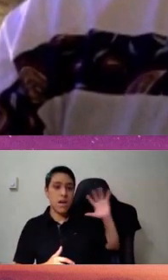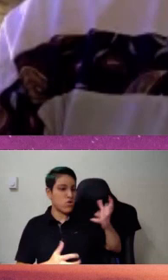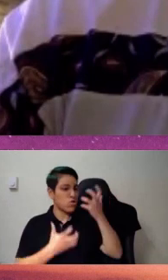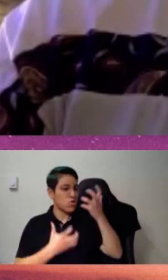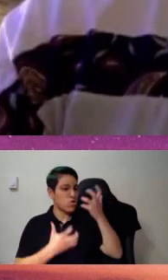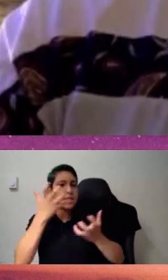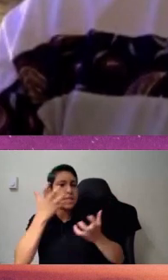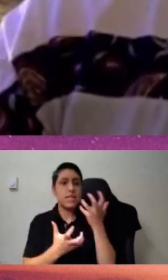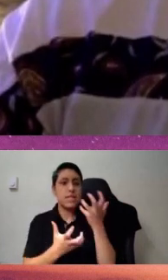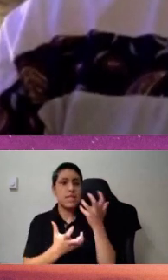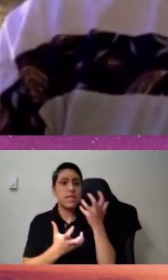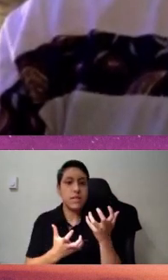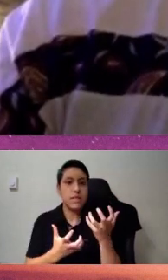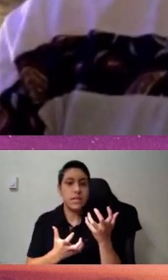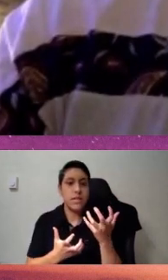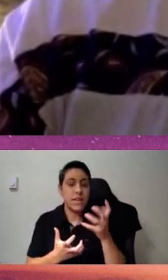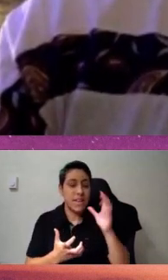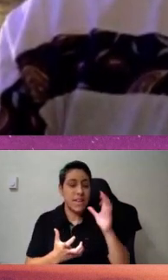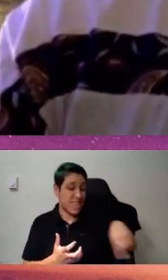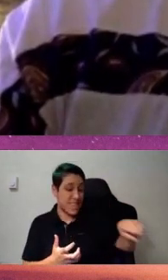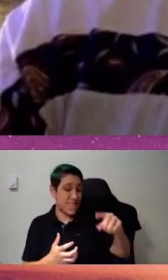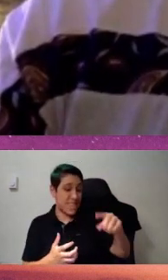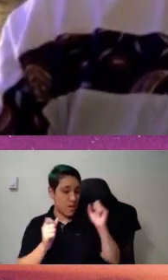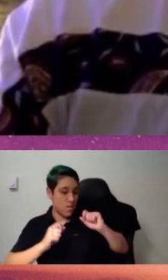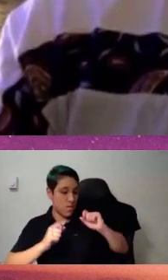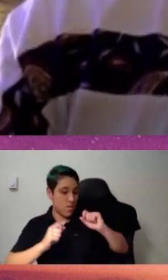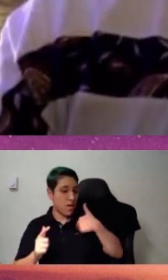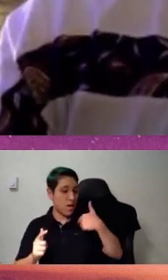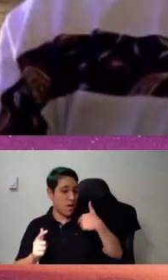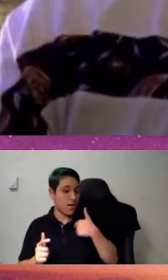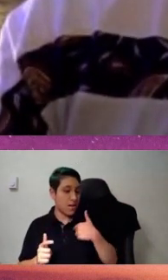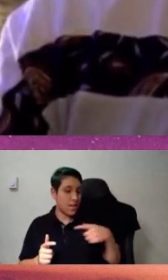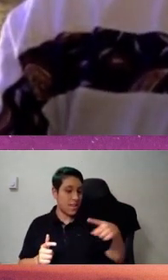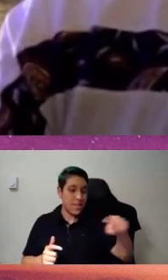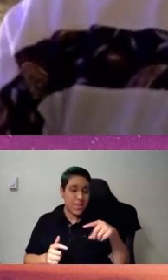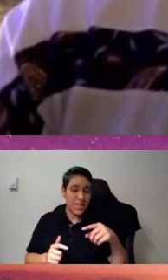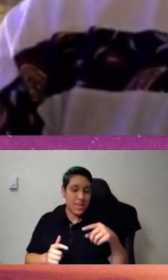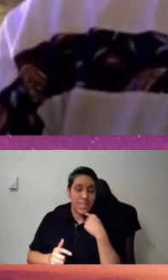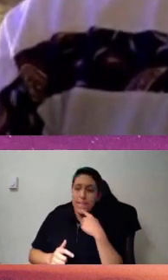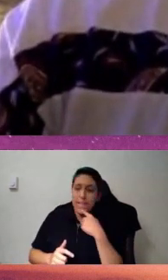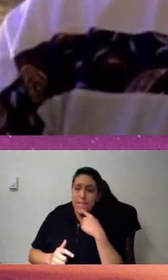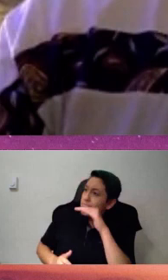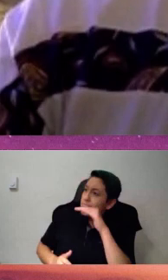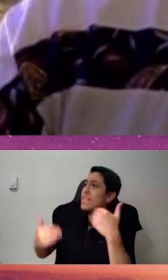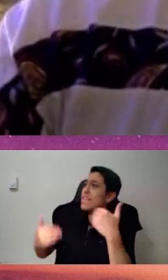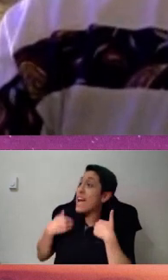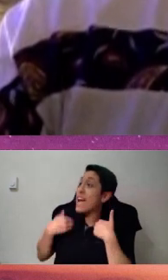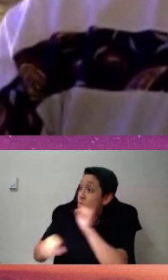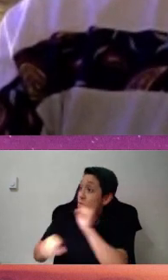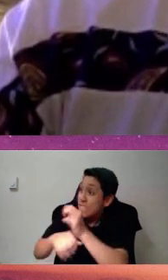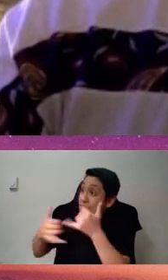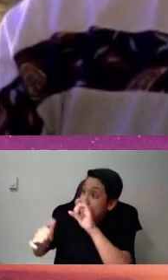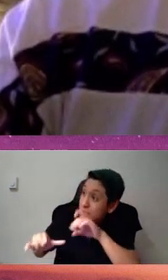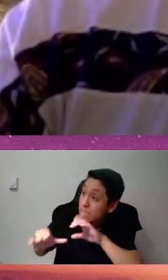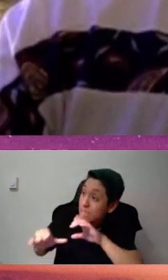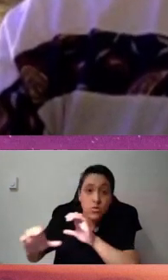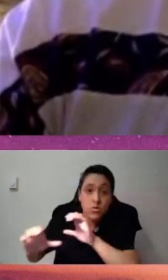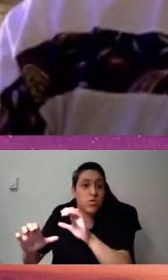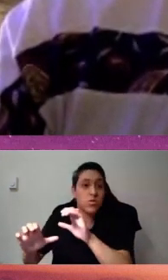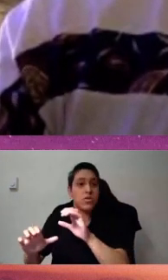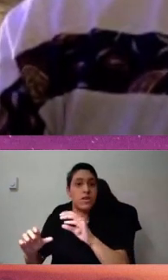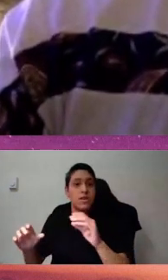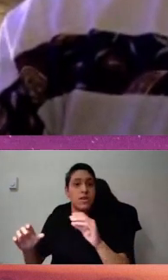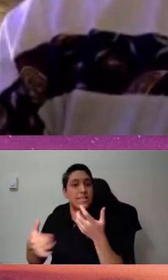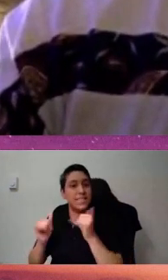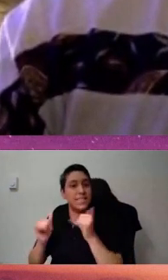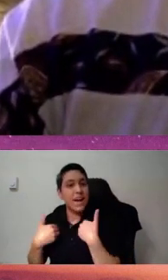Like waking me up to tell me that, like, hey, there's work to be done. There are things that haven't been overturned.